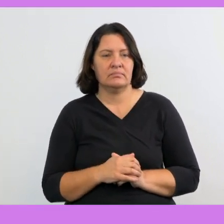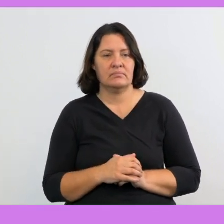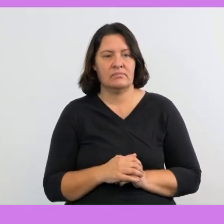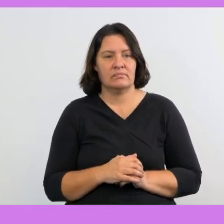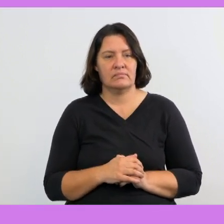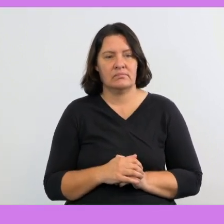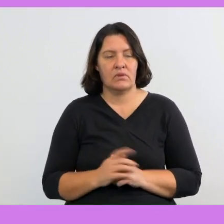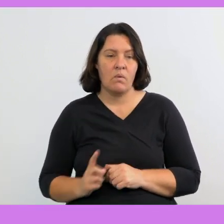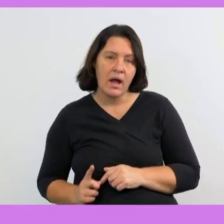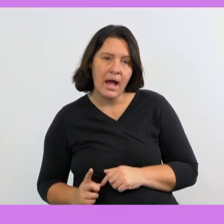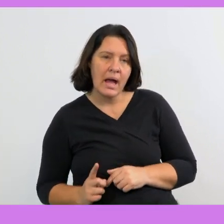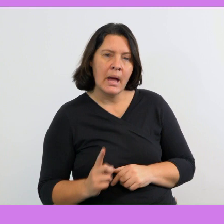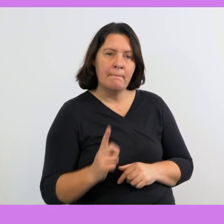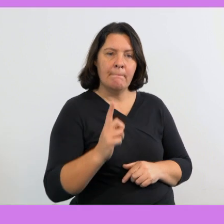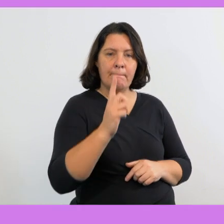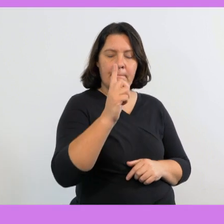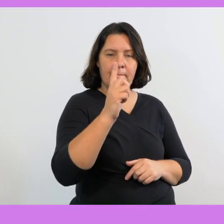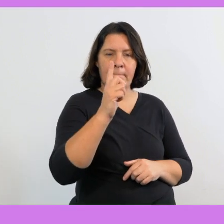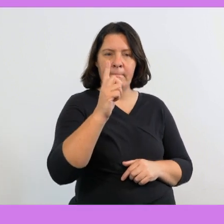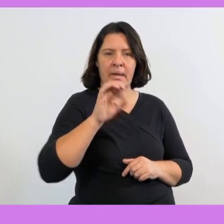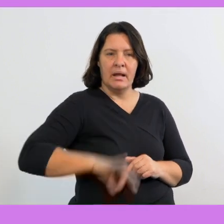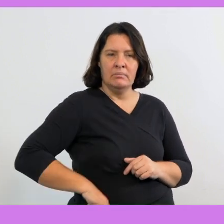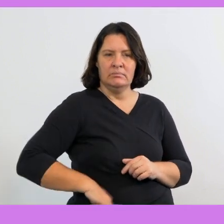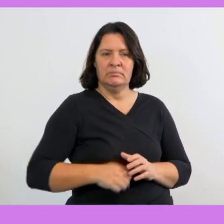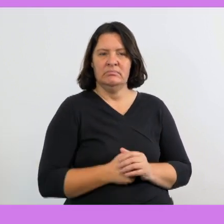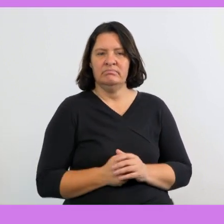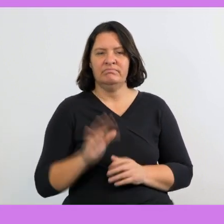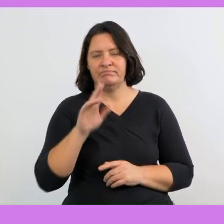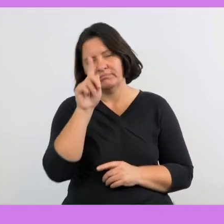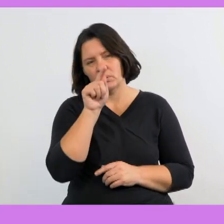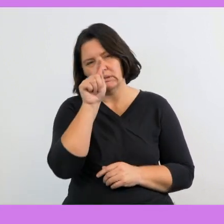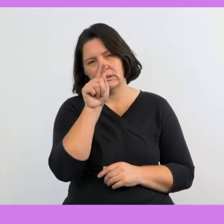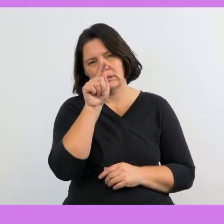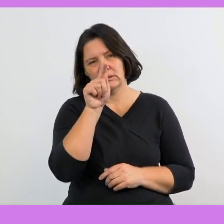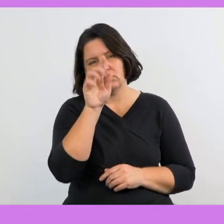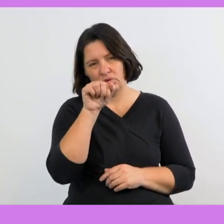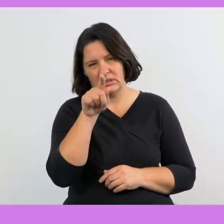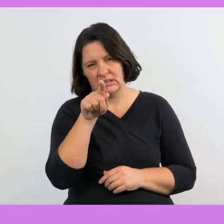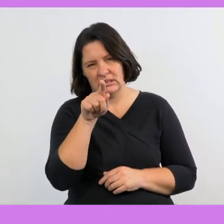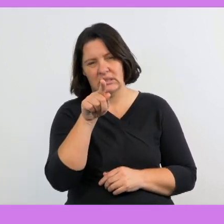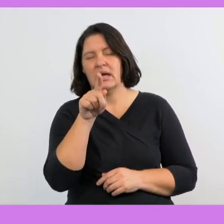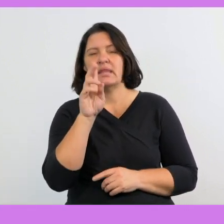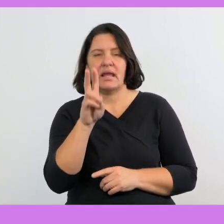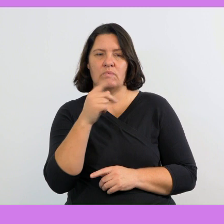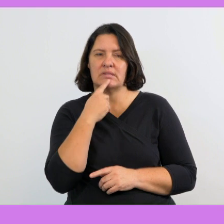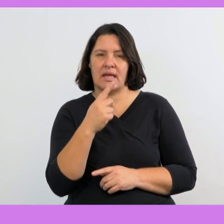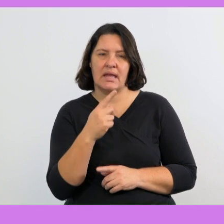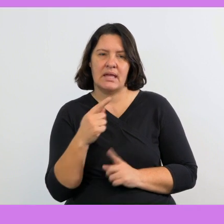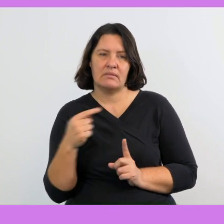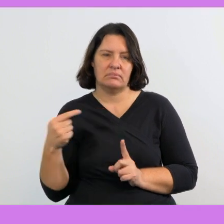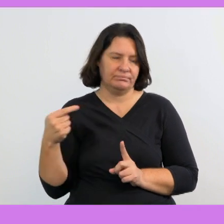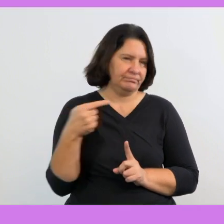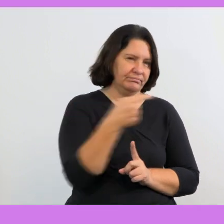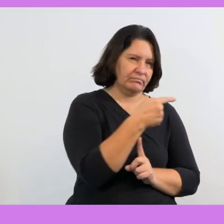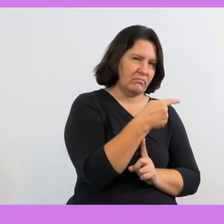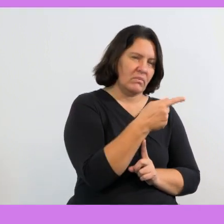Okay, so if I go all the way up for the income, it will be roughly here. We agree. So can we say